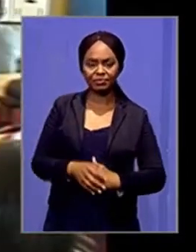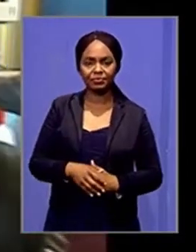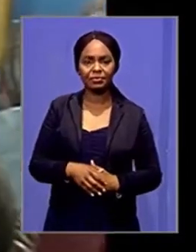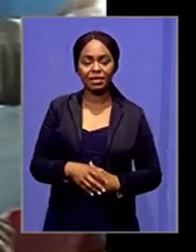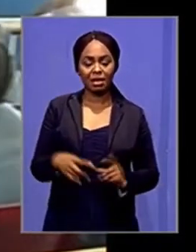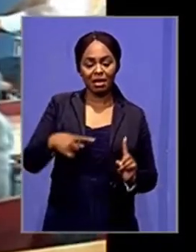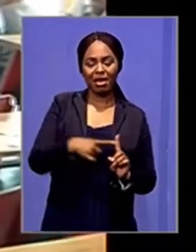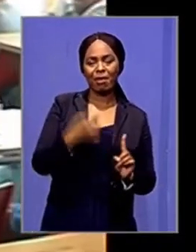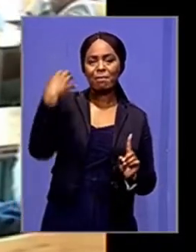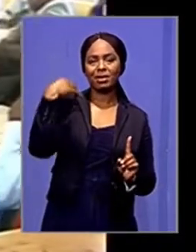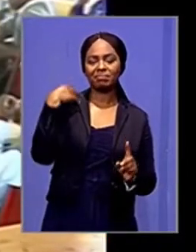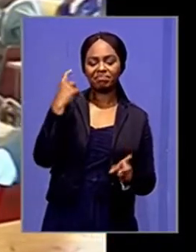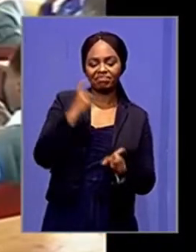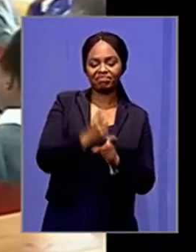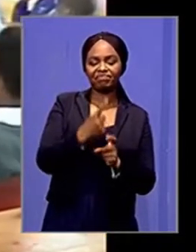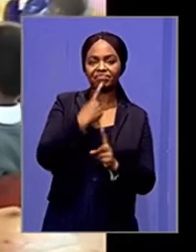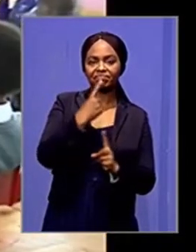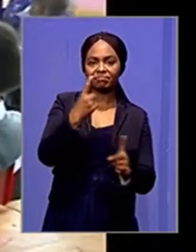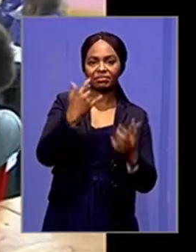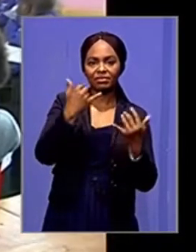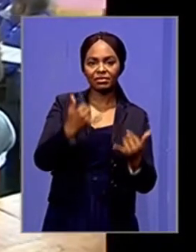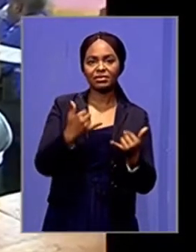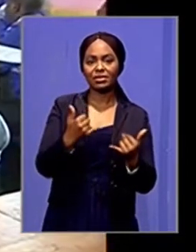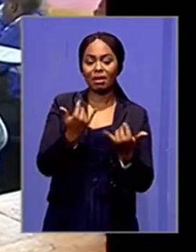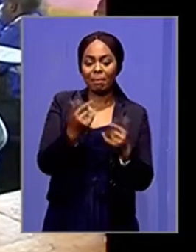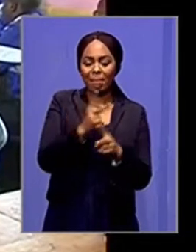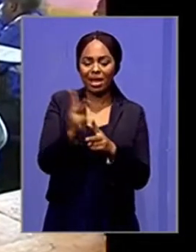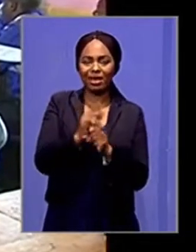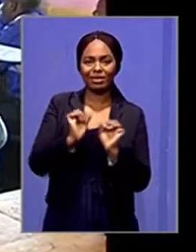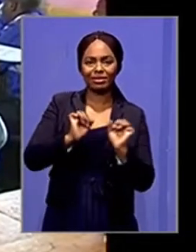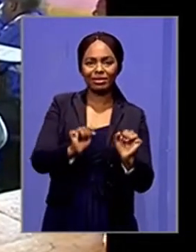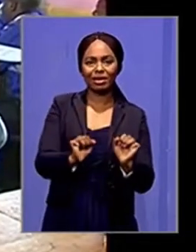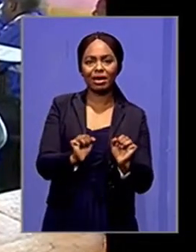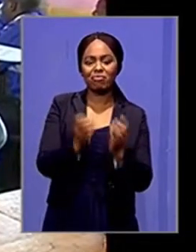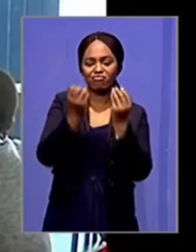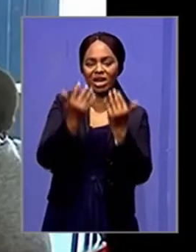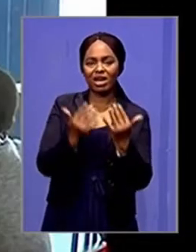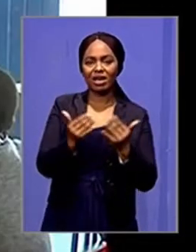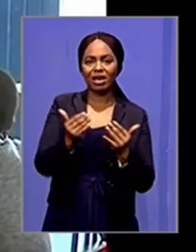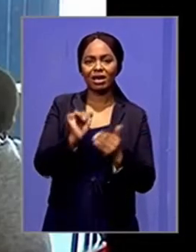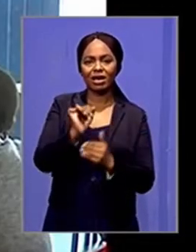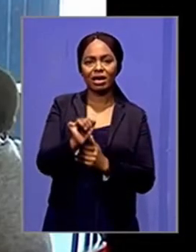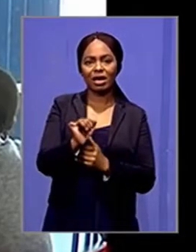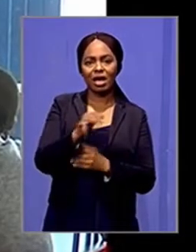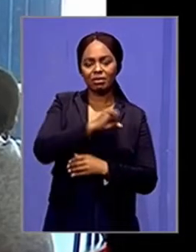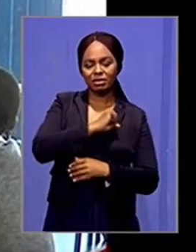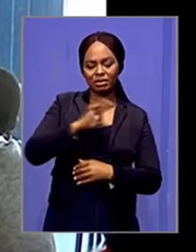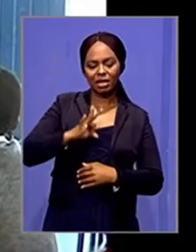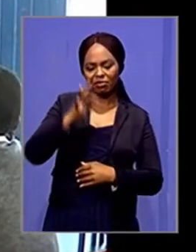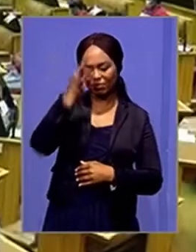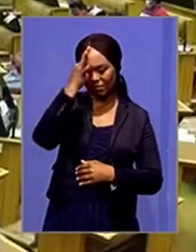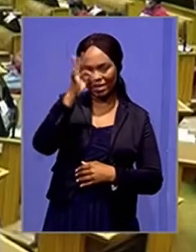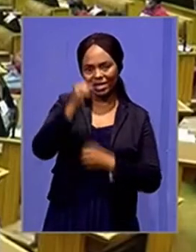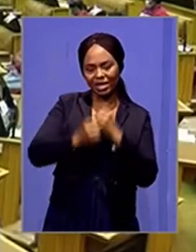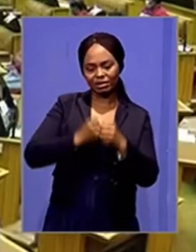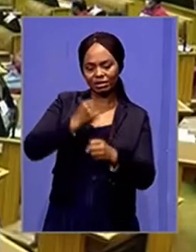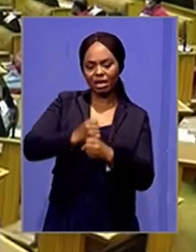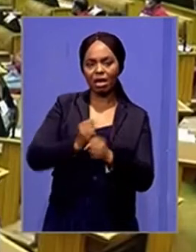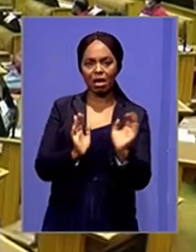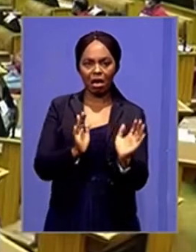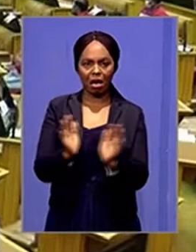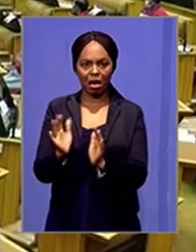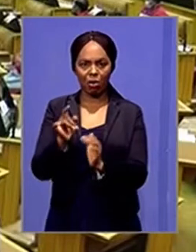le mohato o mmuso o tlong ho nka mokgahlelong o motjha wa ditherisano tsa mepuso ya basebeletsi ba mmuso tsa selemo se setjha sa ditjhelete